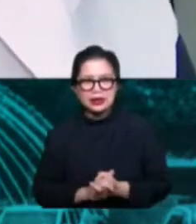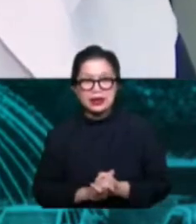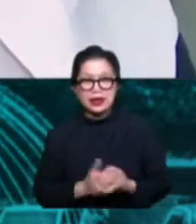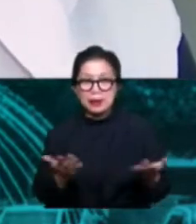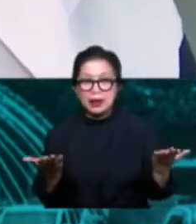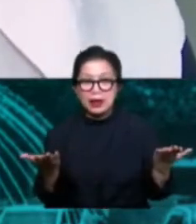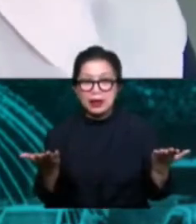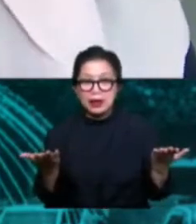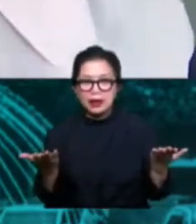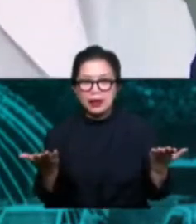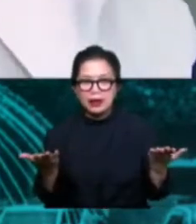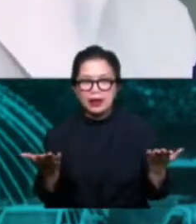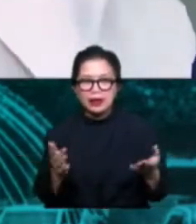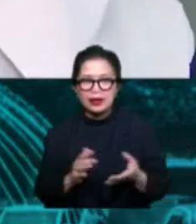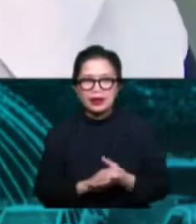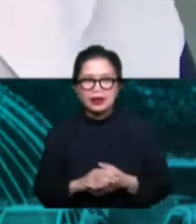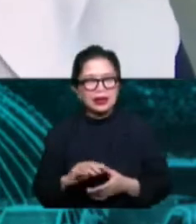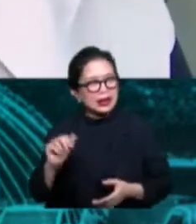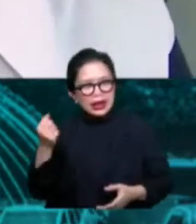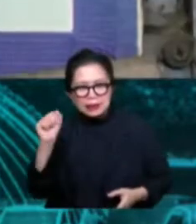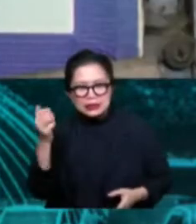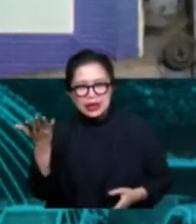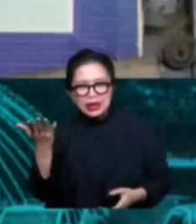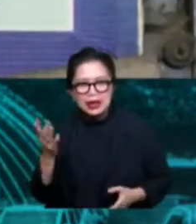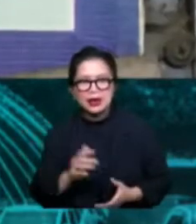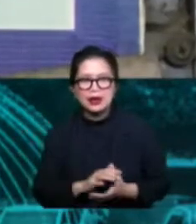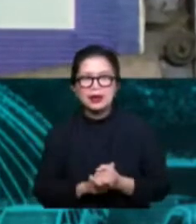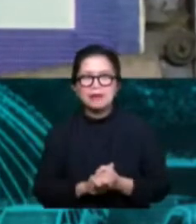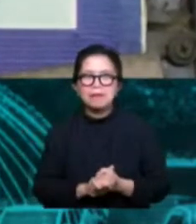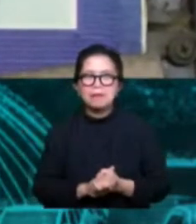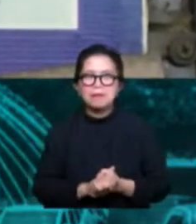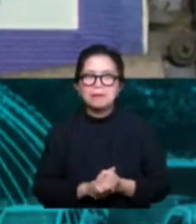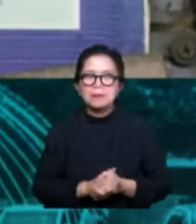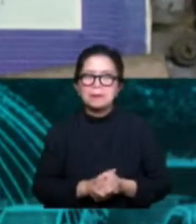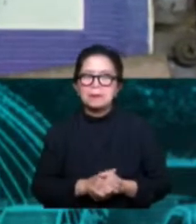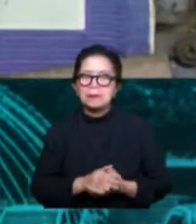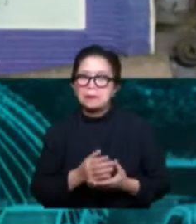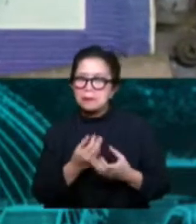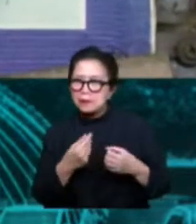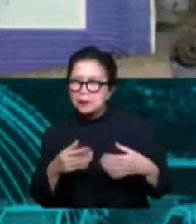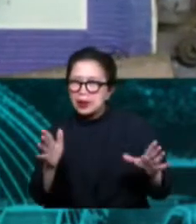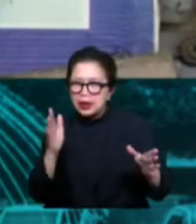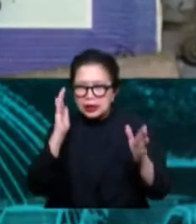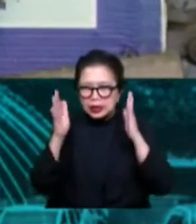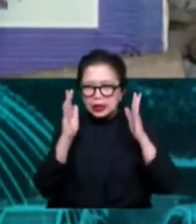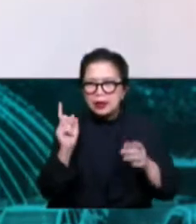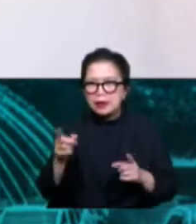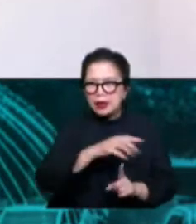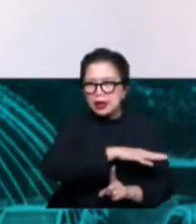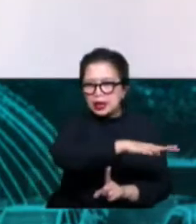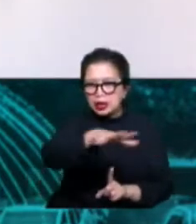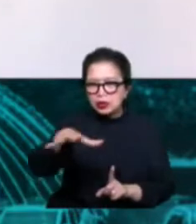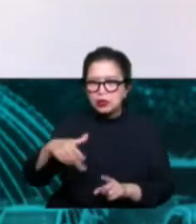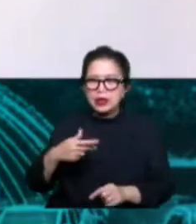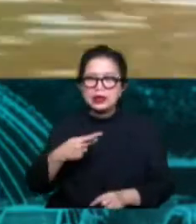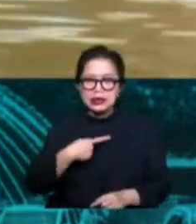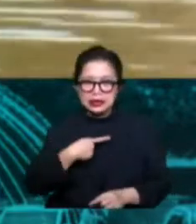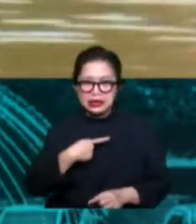cannot remove the conditions because the environmental we are living in the near